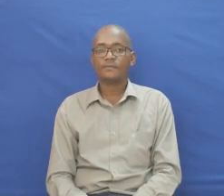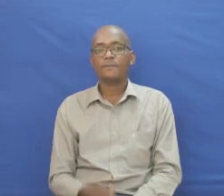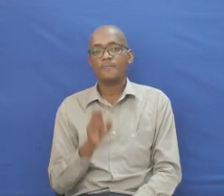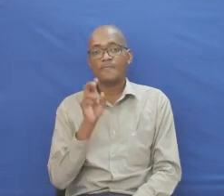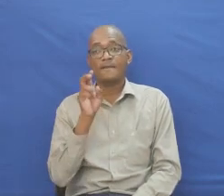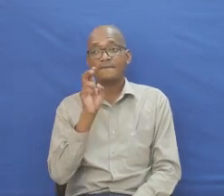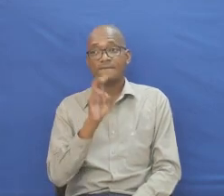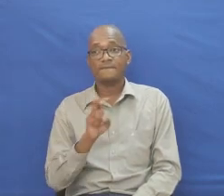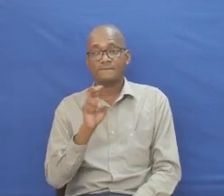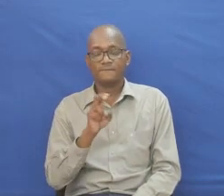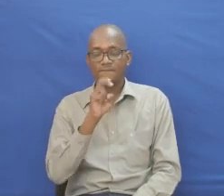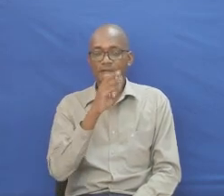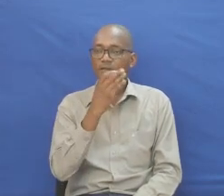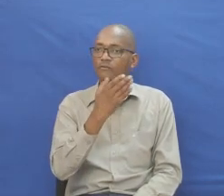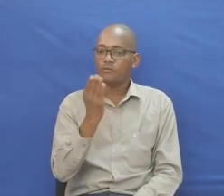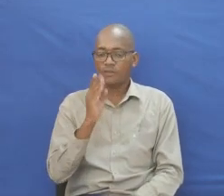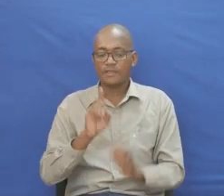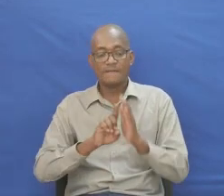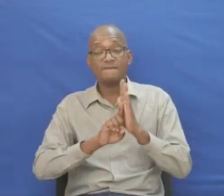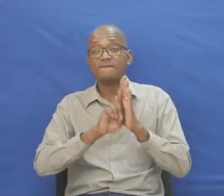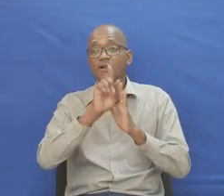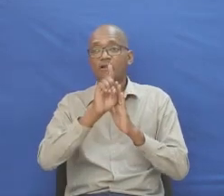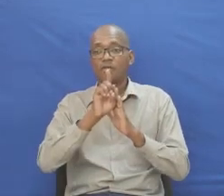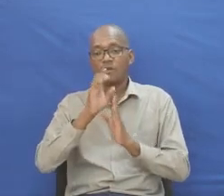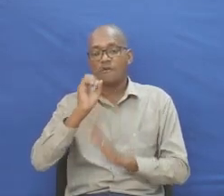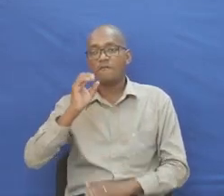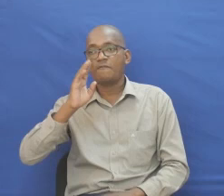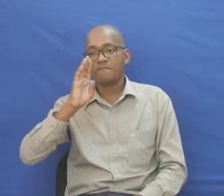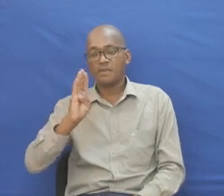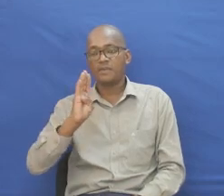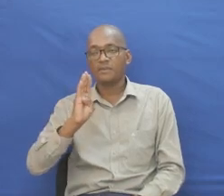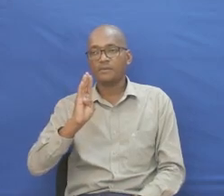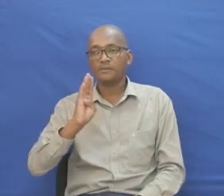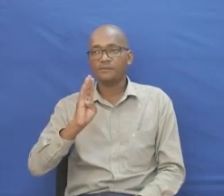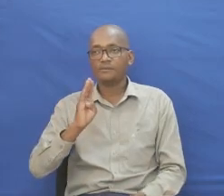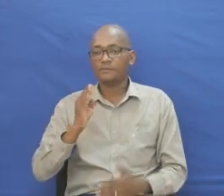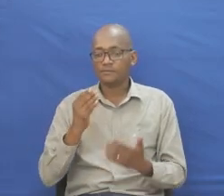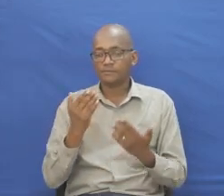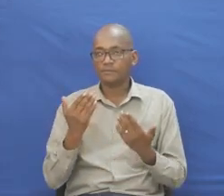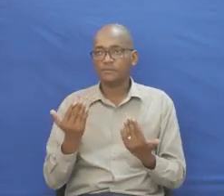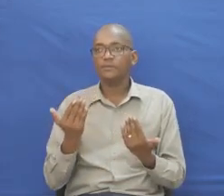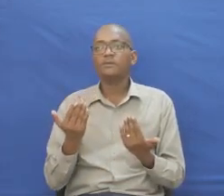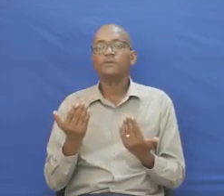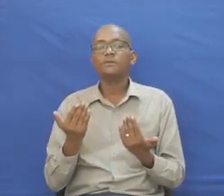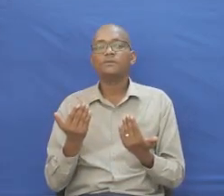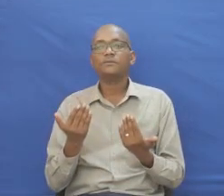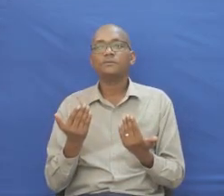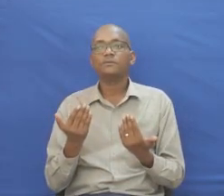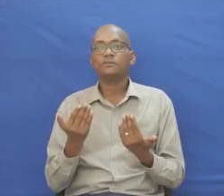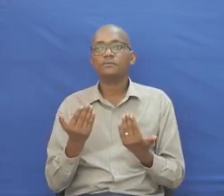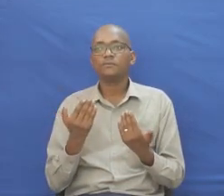the value of B in the following diagram. Given